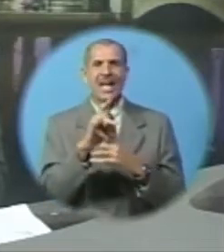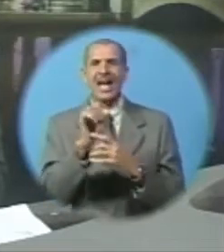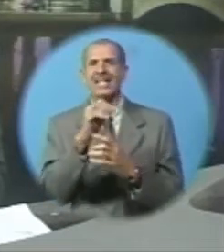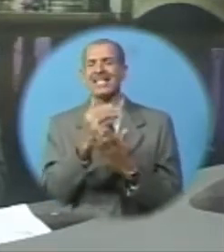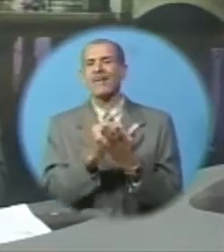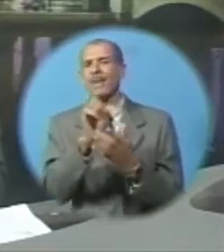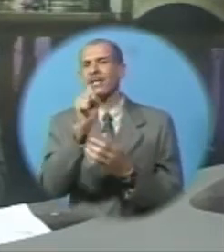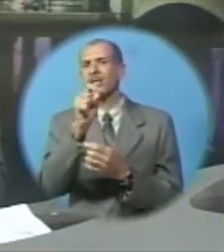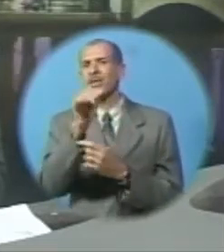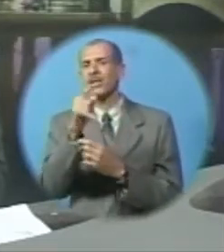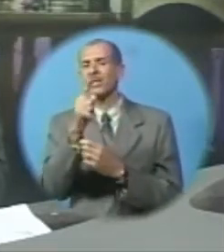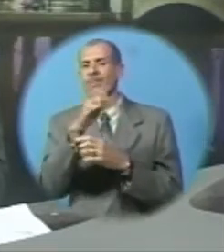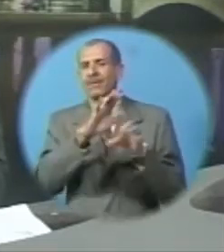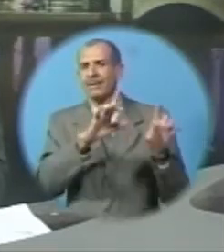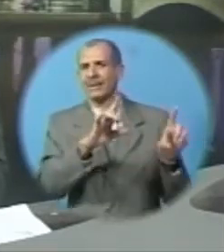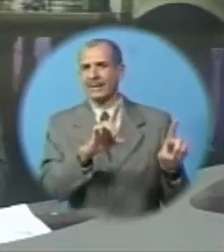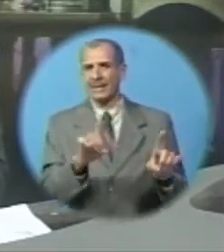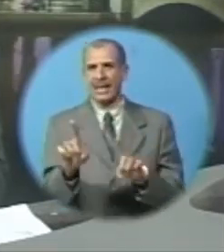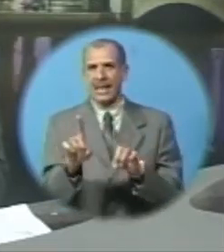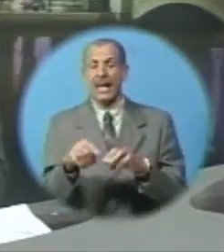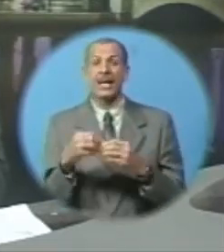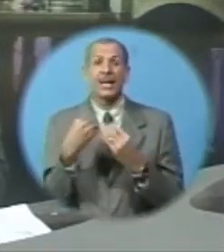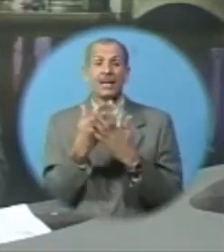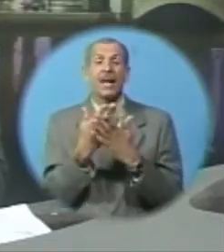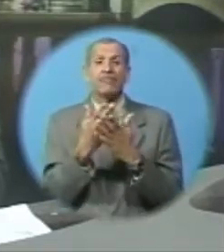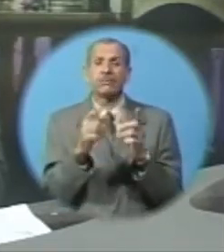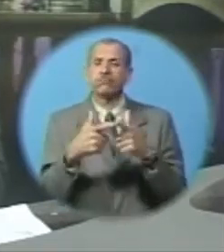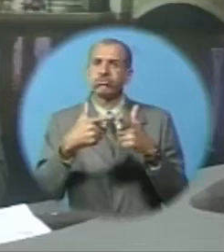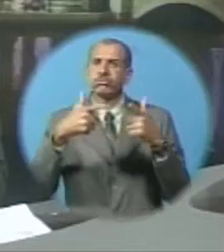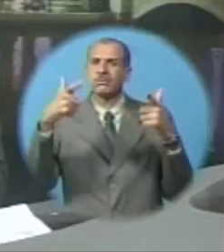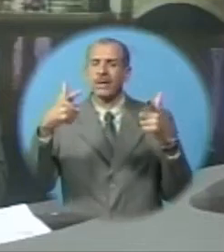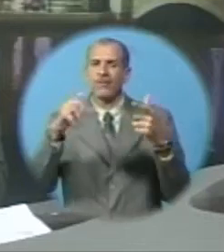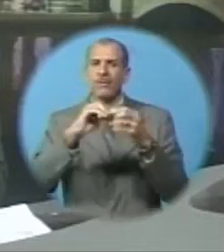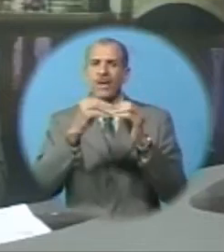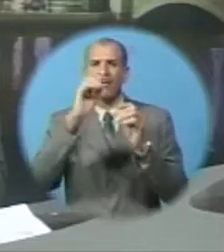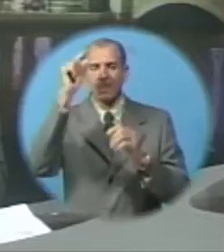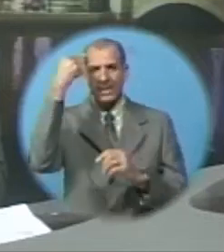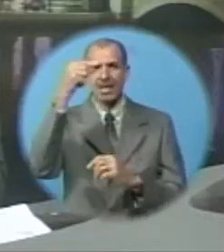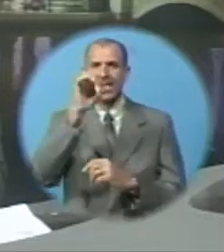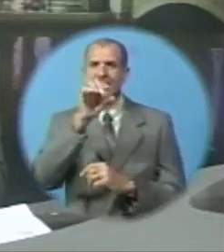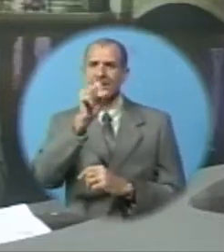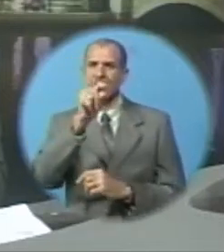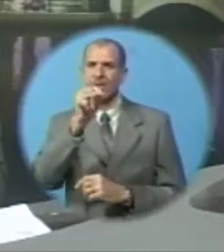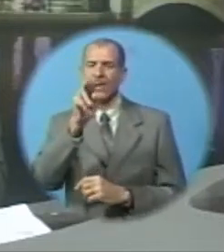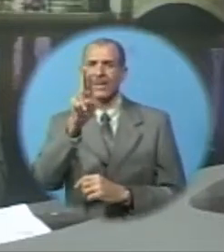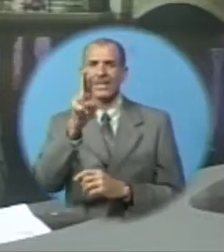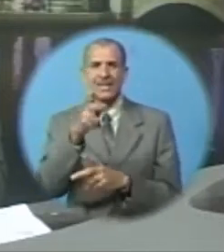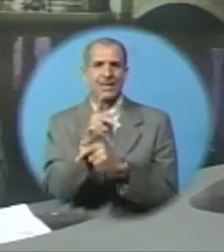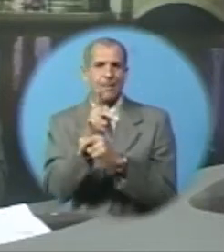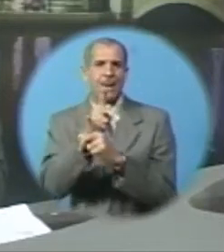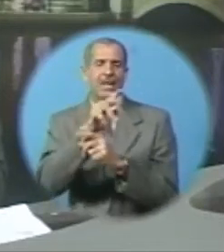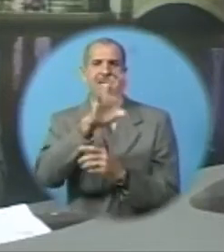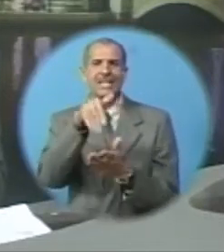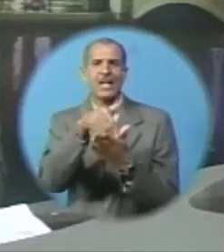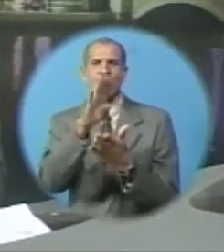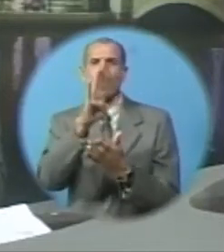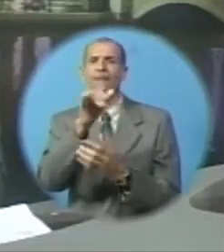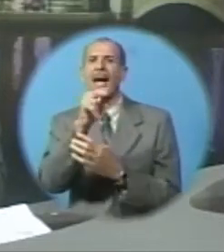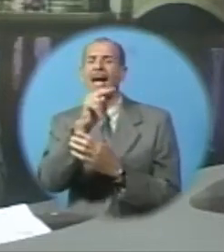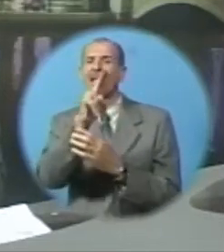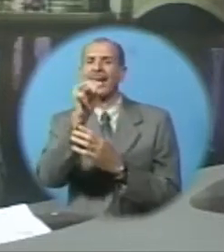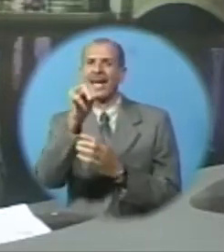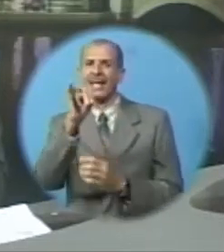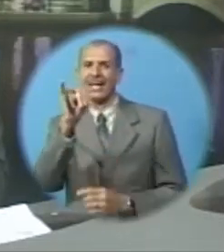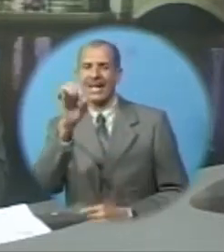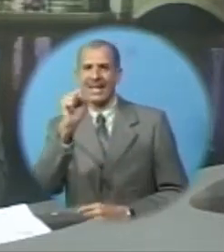some securities can be done. Given that a significant portion of government securities are being held by the central bank and the National